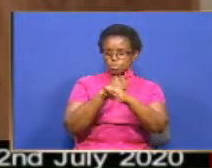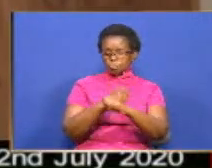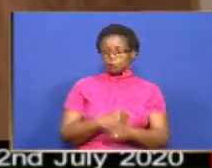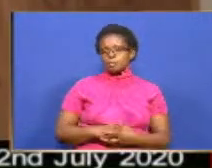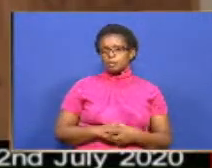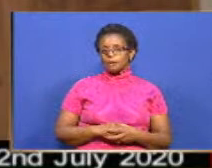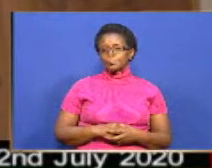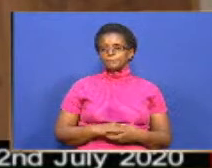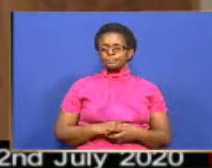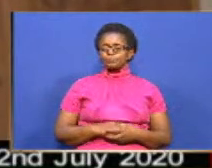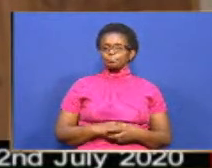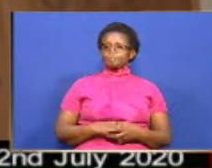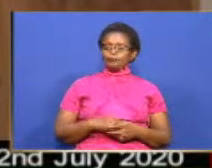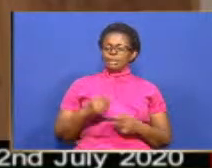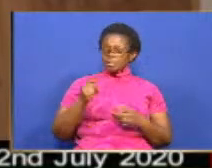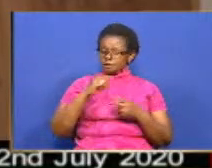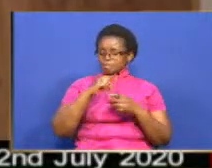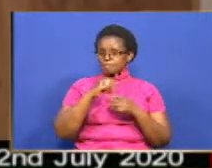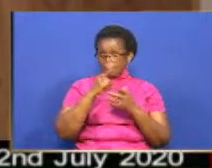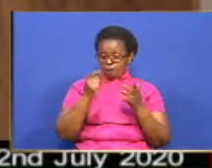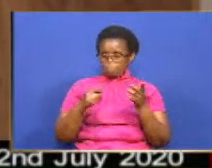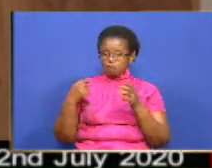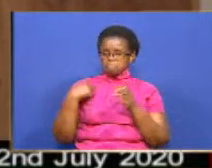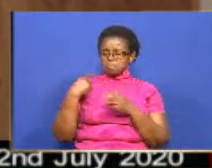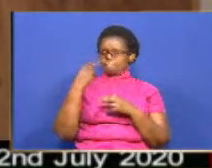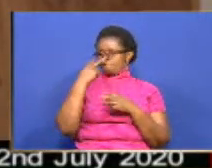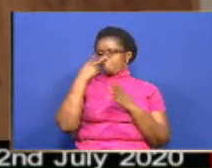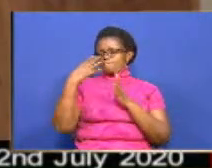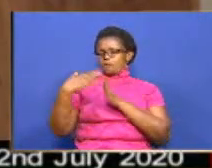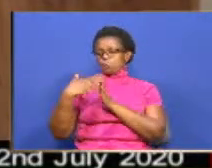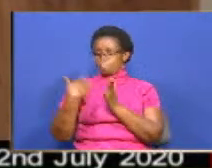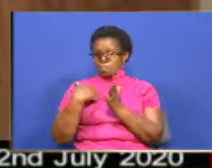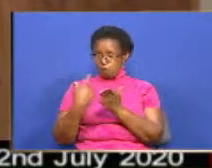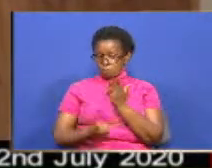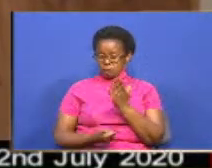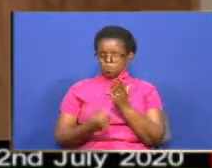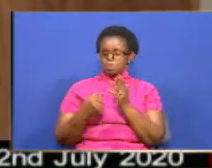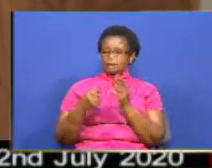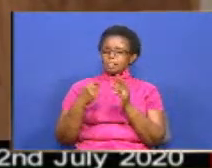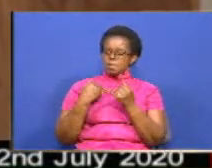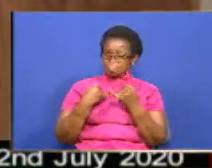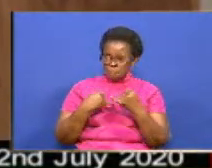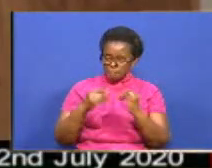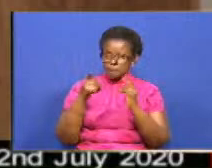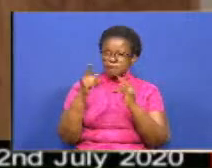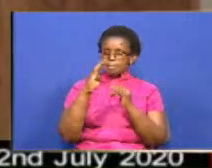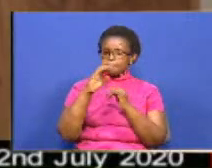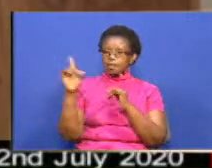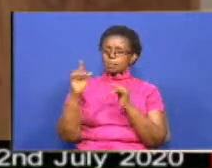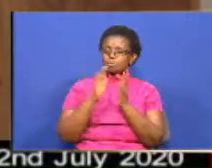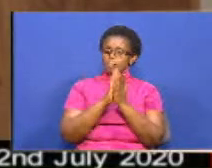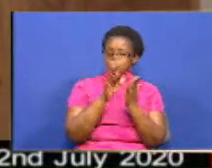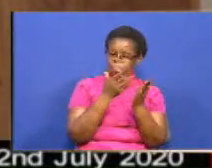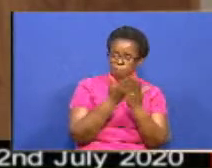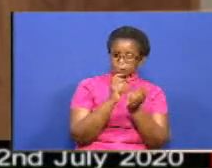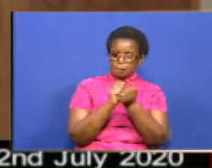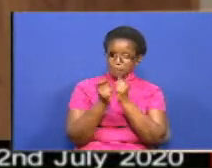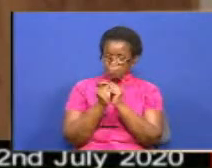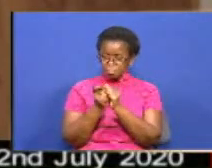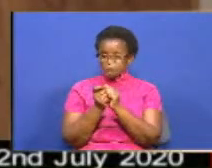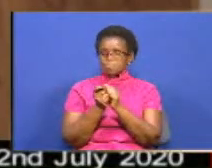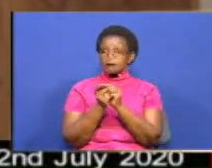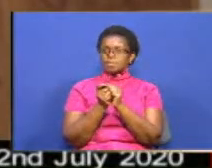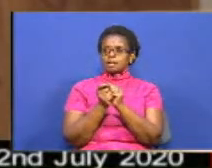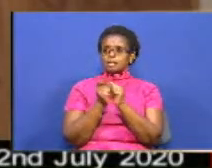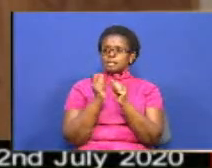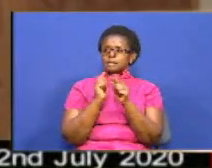is therefore my considered view that the enactment of this bill with the proposed amendments will enhance the